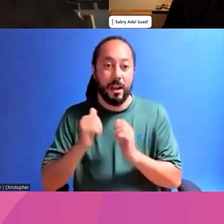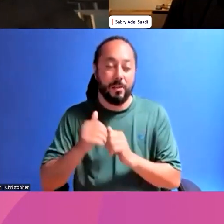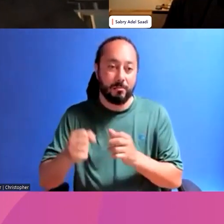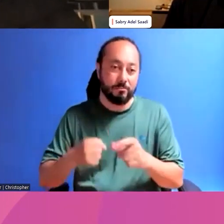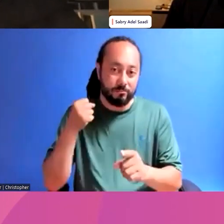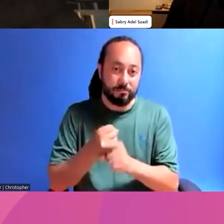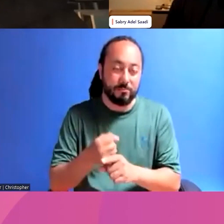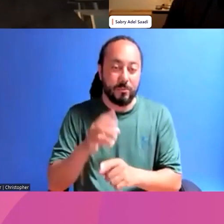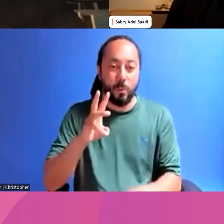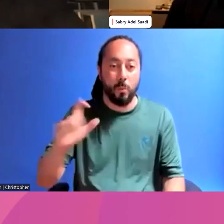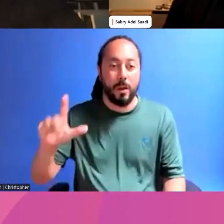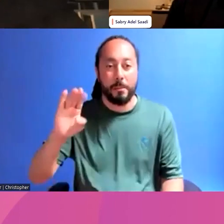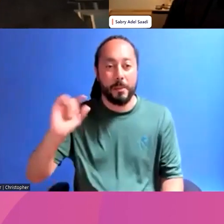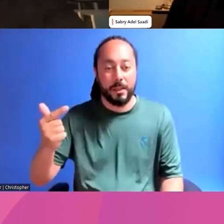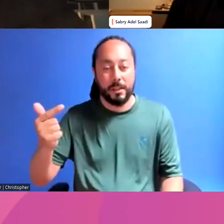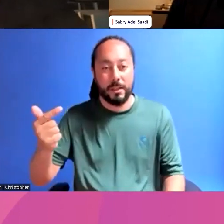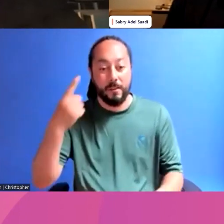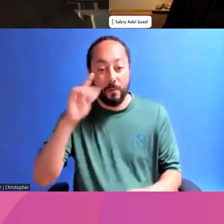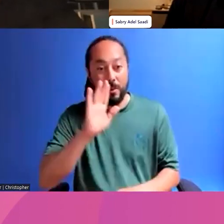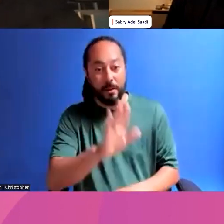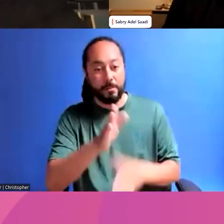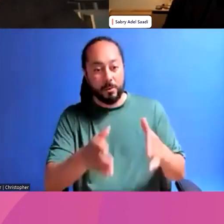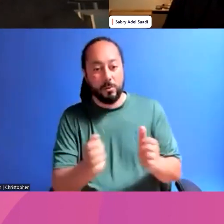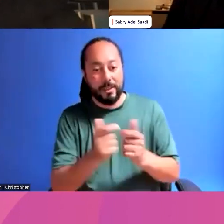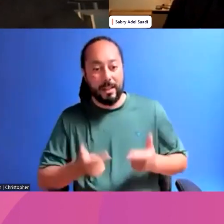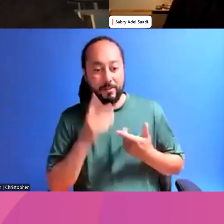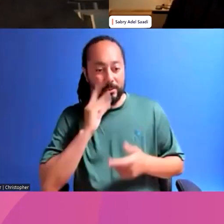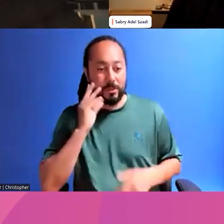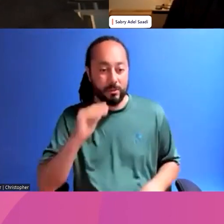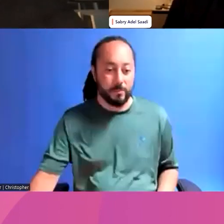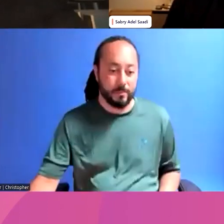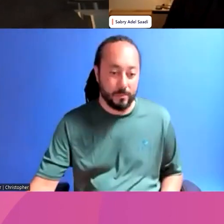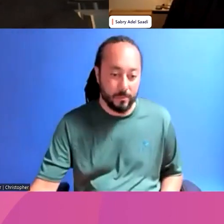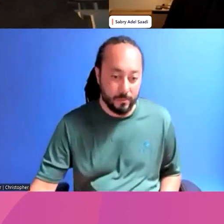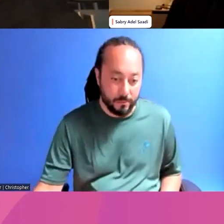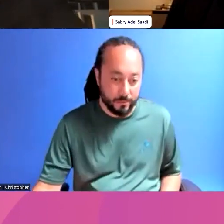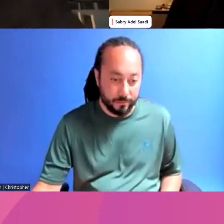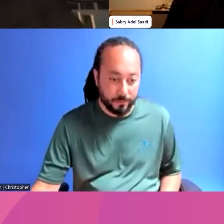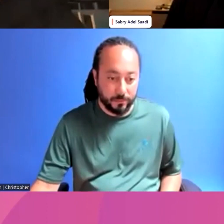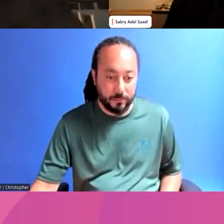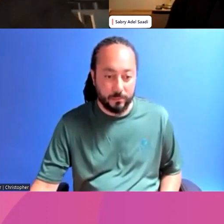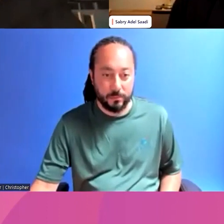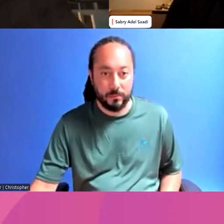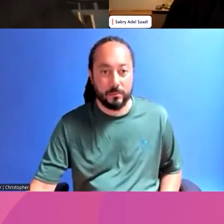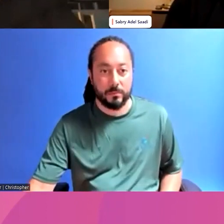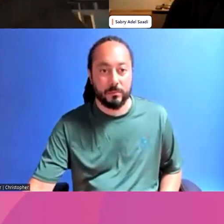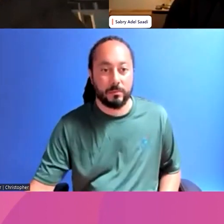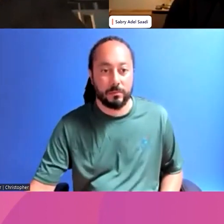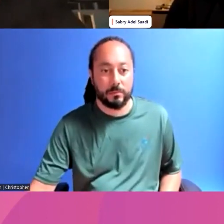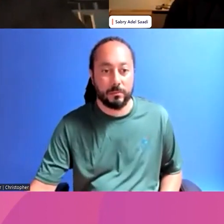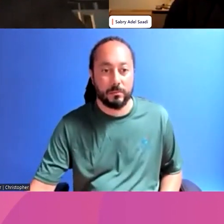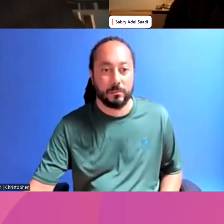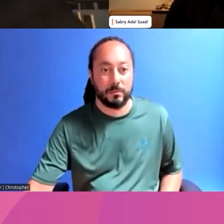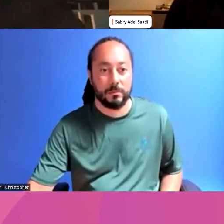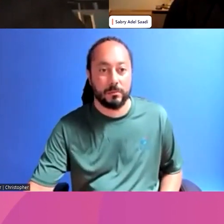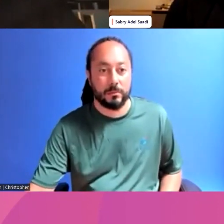of the person who has this lived experience. Thank you. And if I may, just to like add on, actually, you bring a good